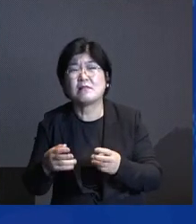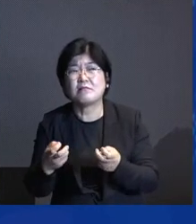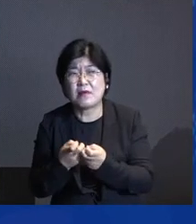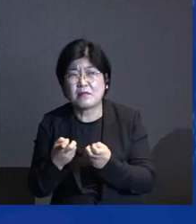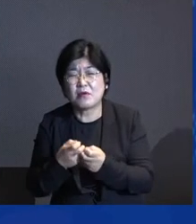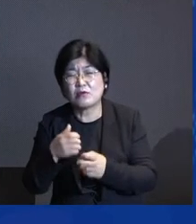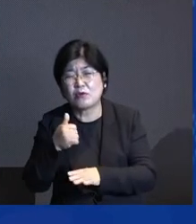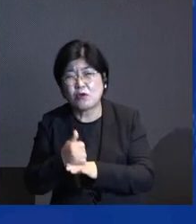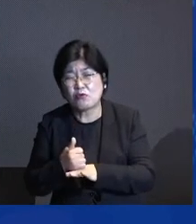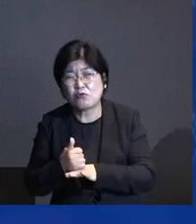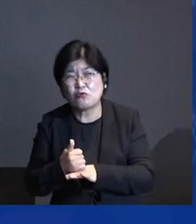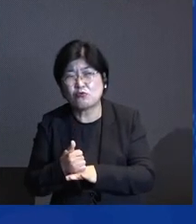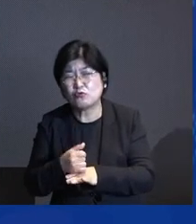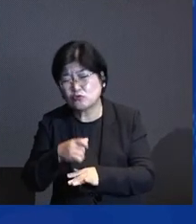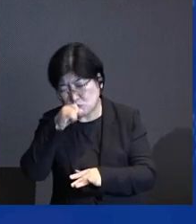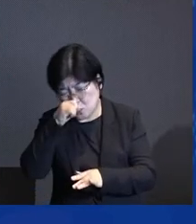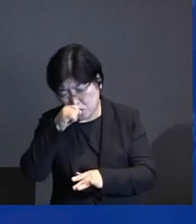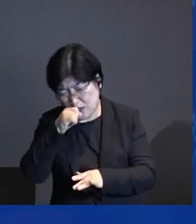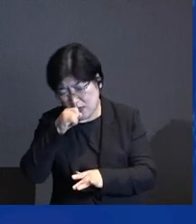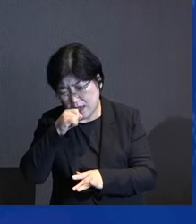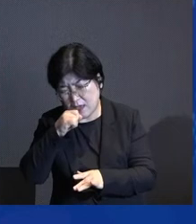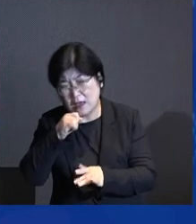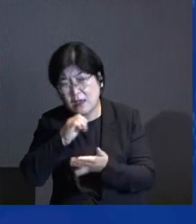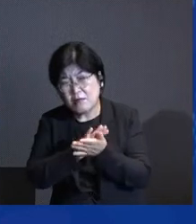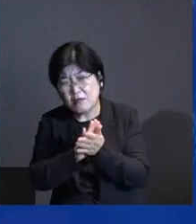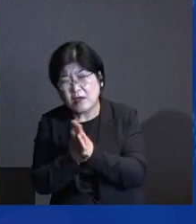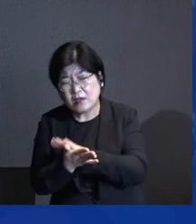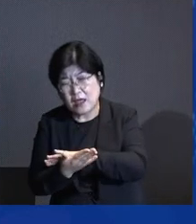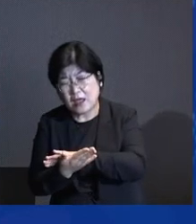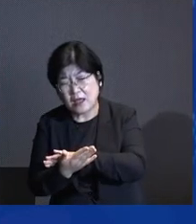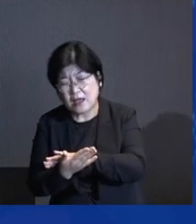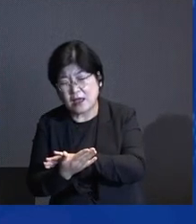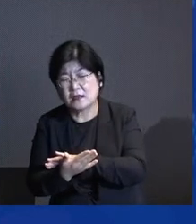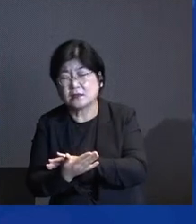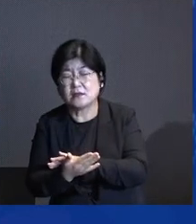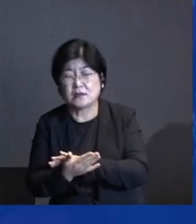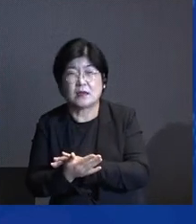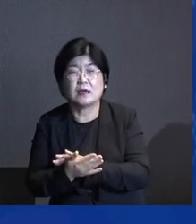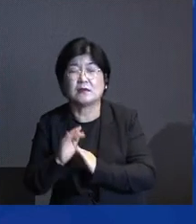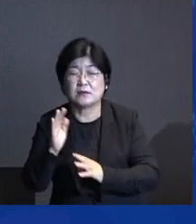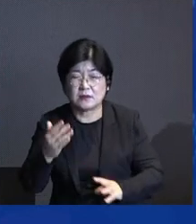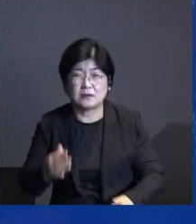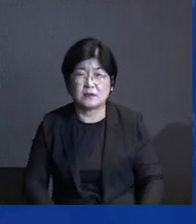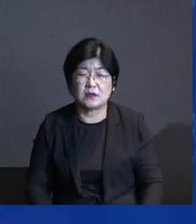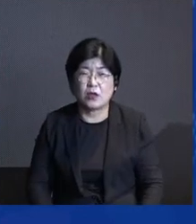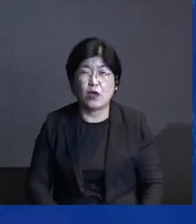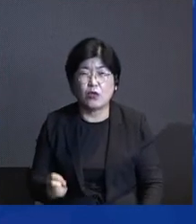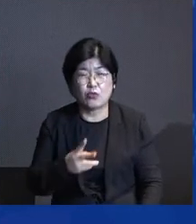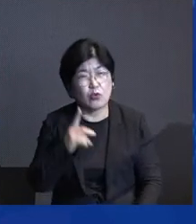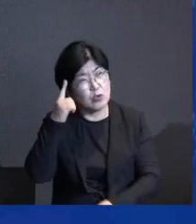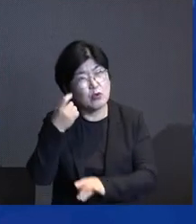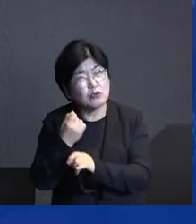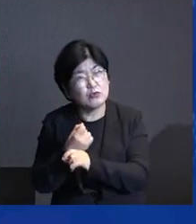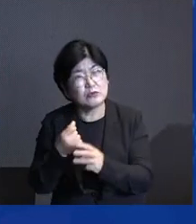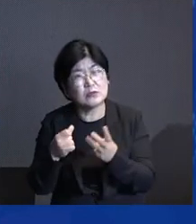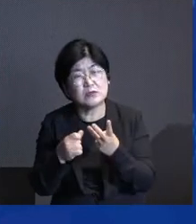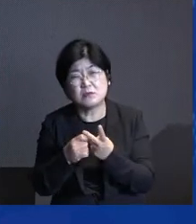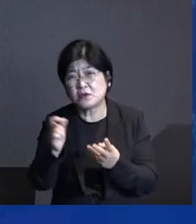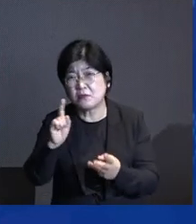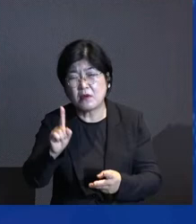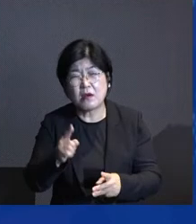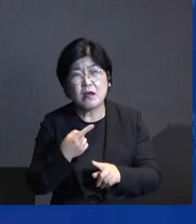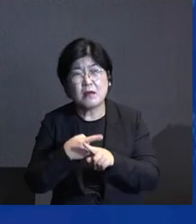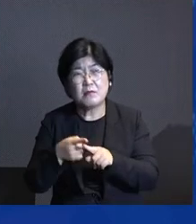And number three, for future consideration, the elderly deterioration assessment system should be